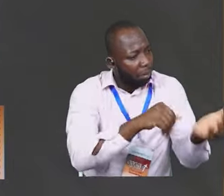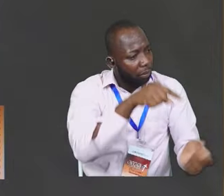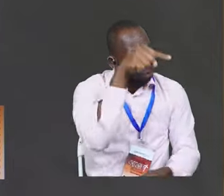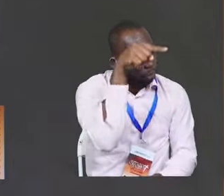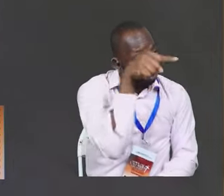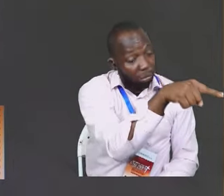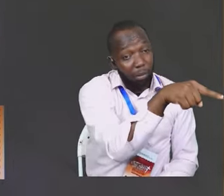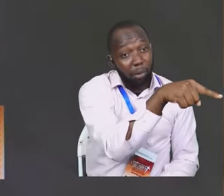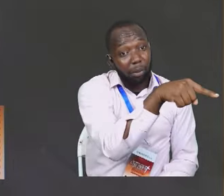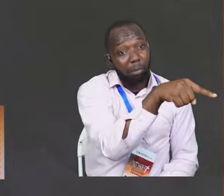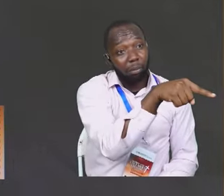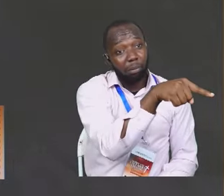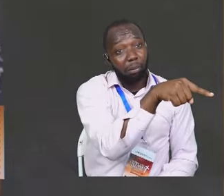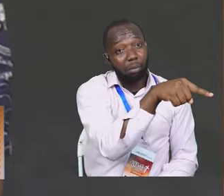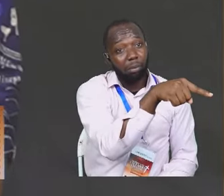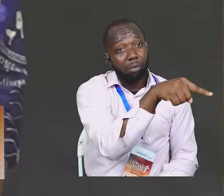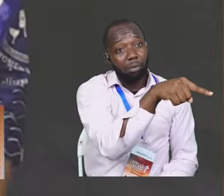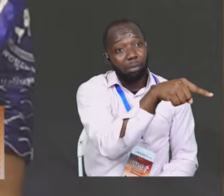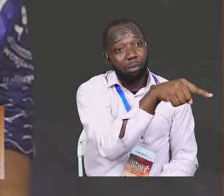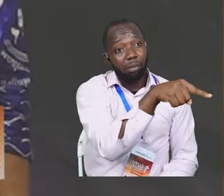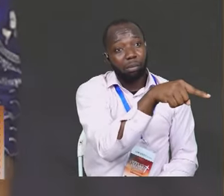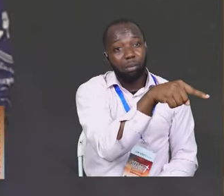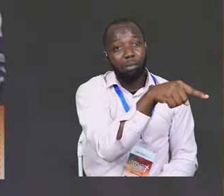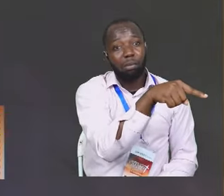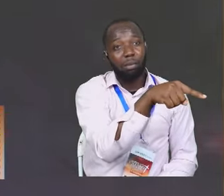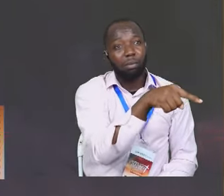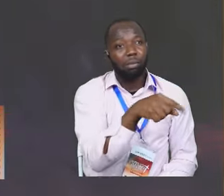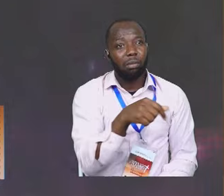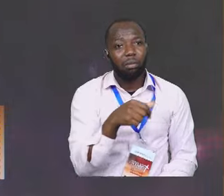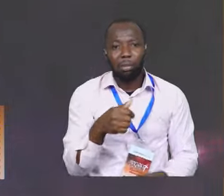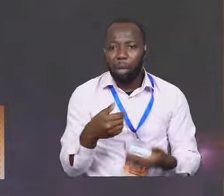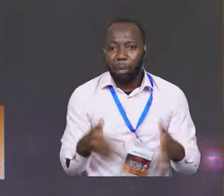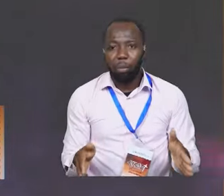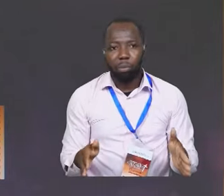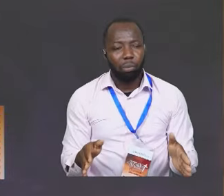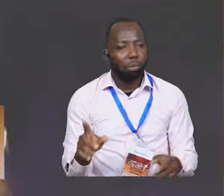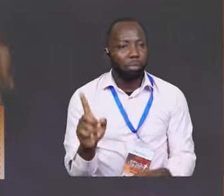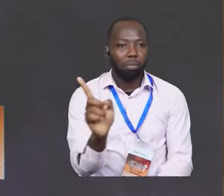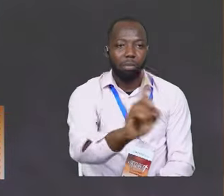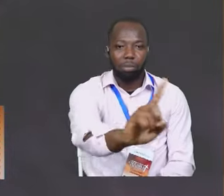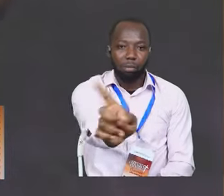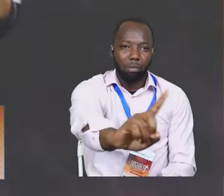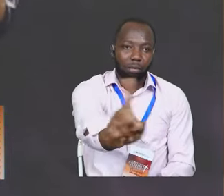That whoever believes in Him will not perish